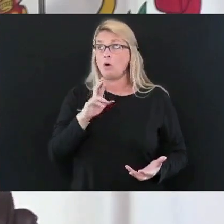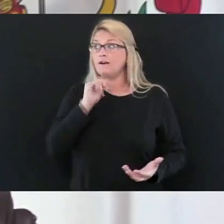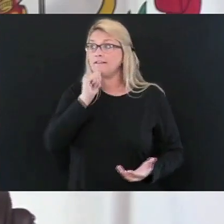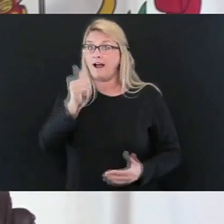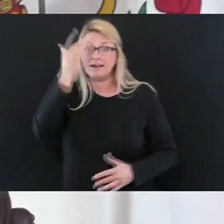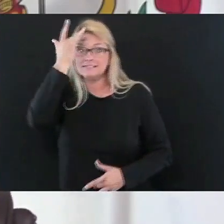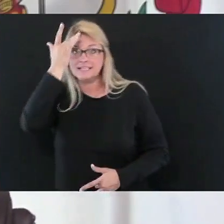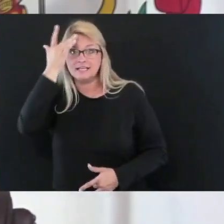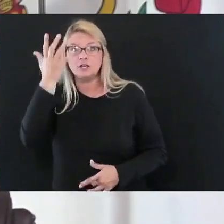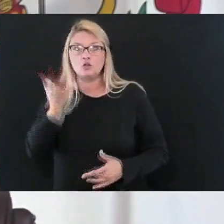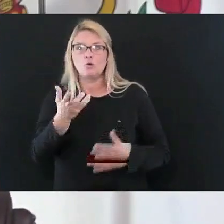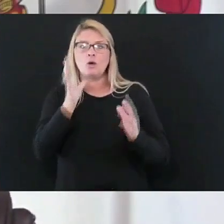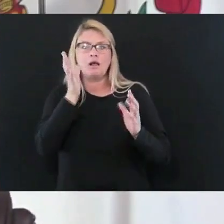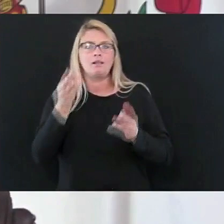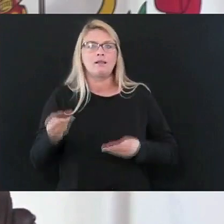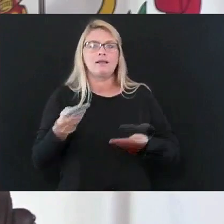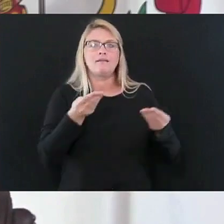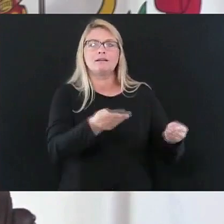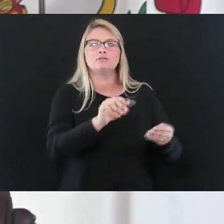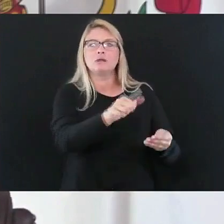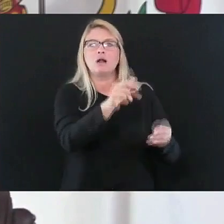is going to get sick.